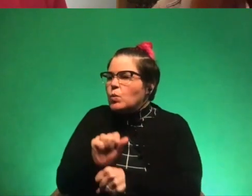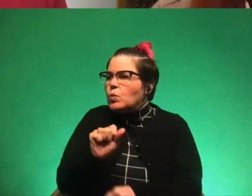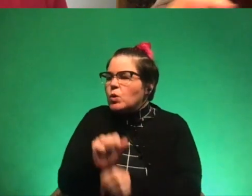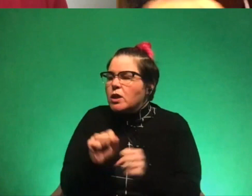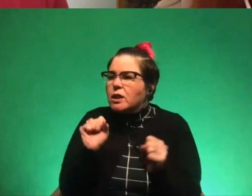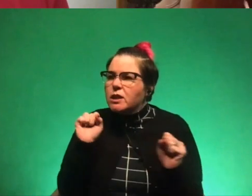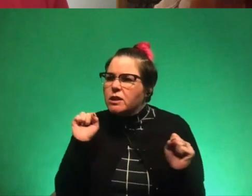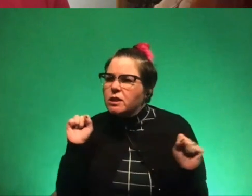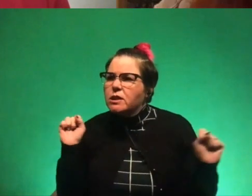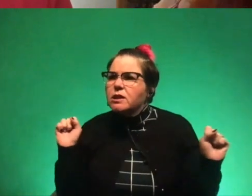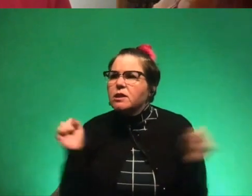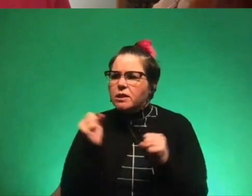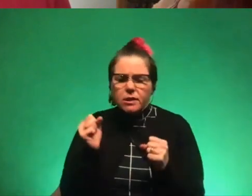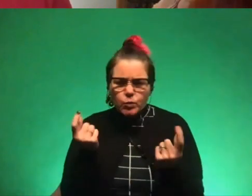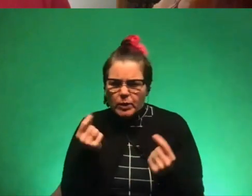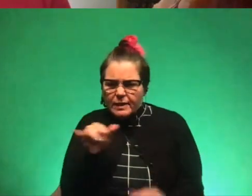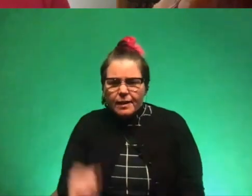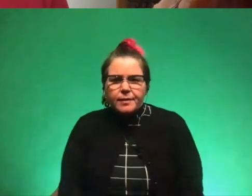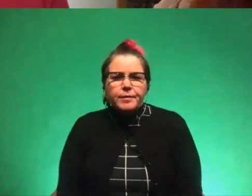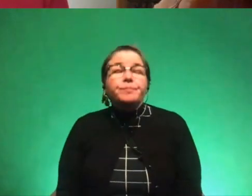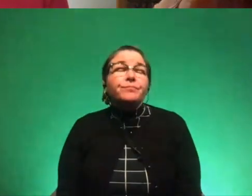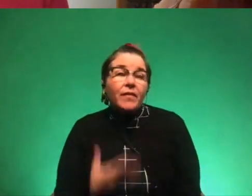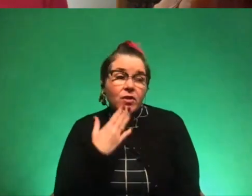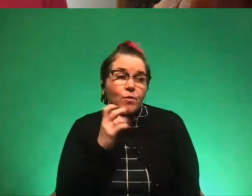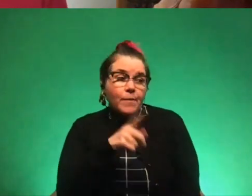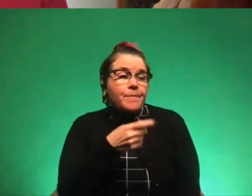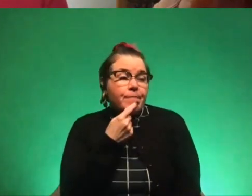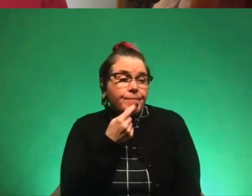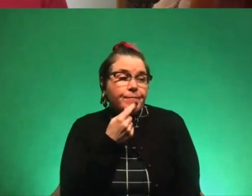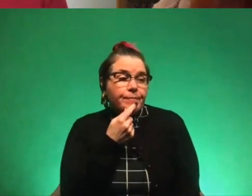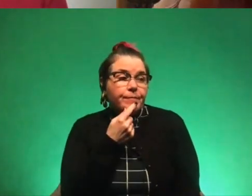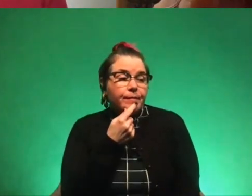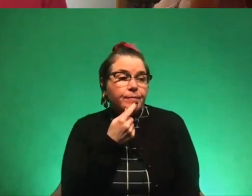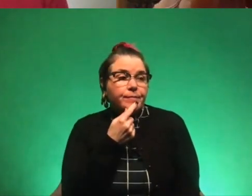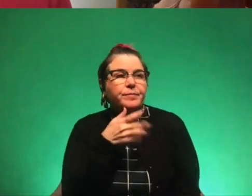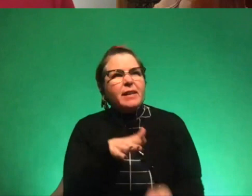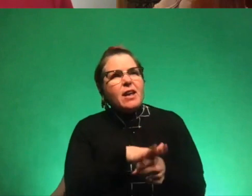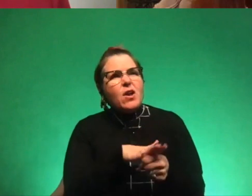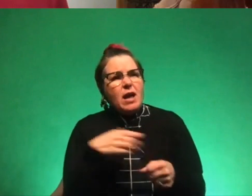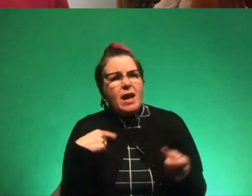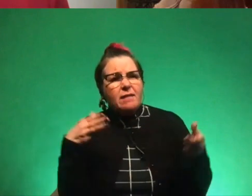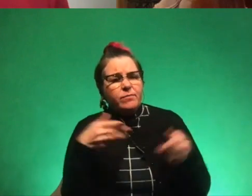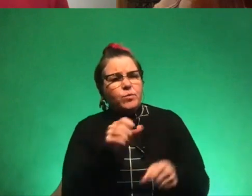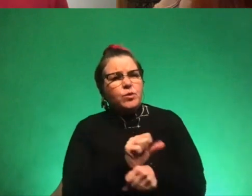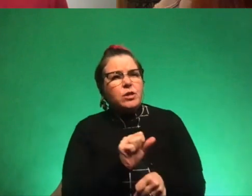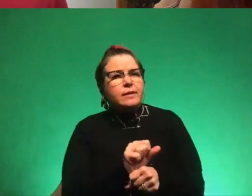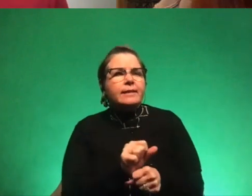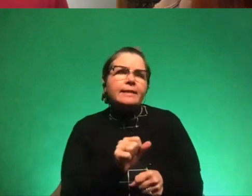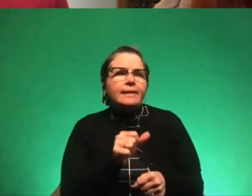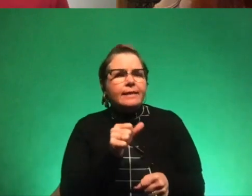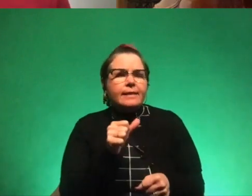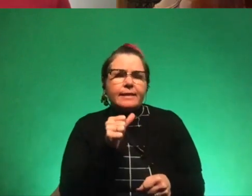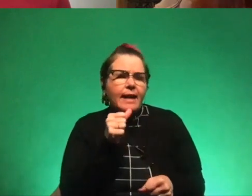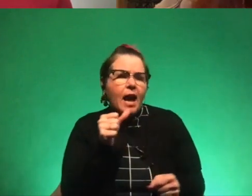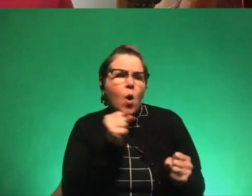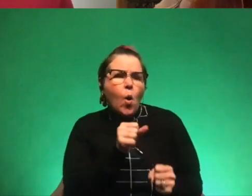cold place? Yeah, that's a good question. So the area that I work in, Antarctica, is perhaps not as cold as you'd